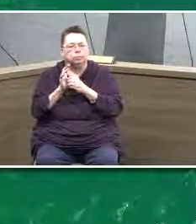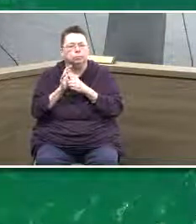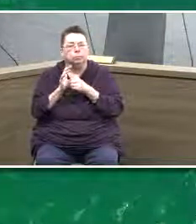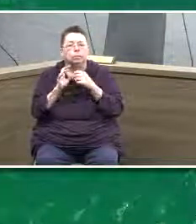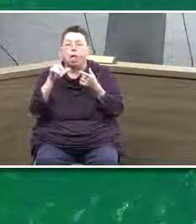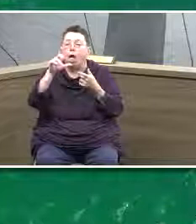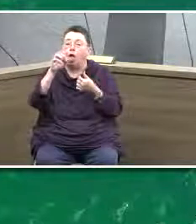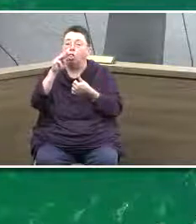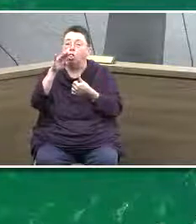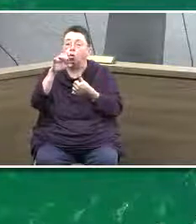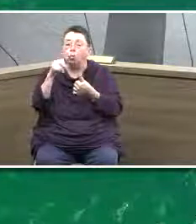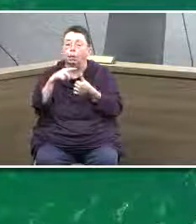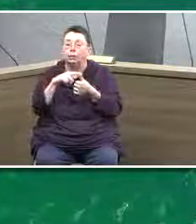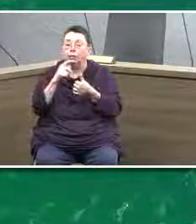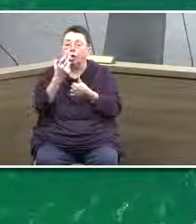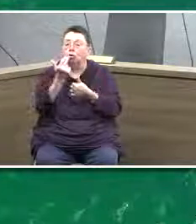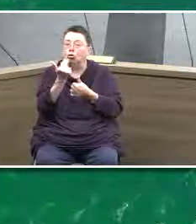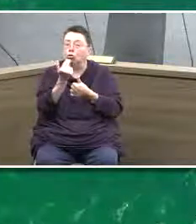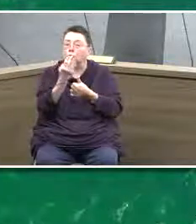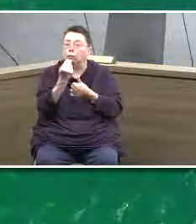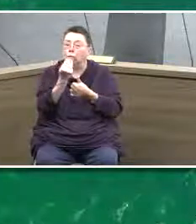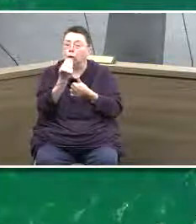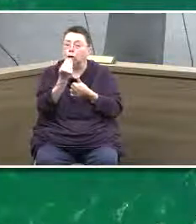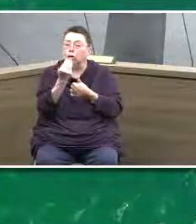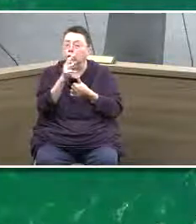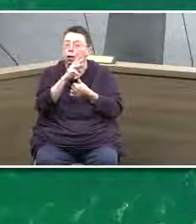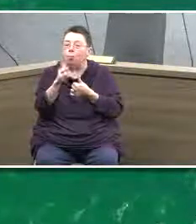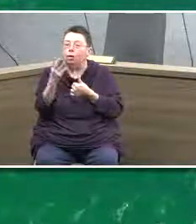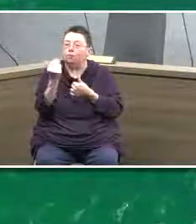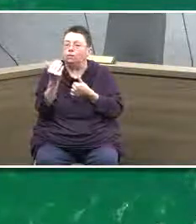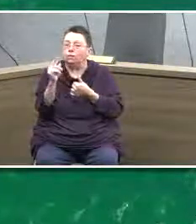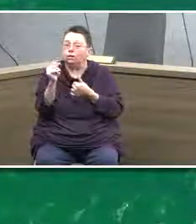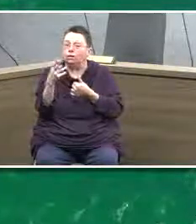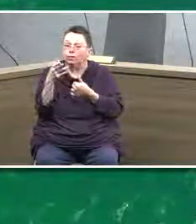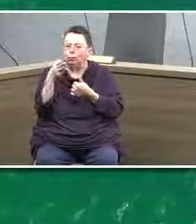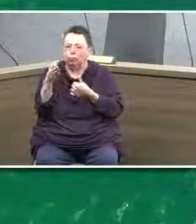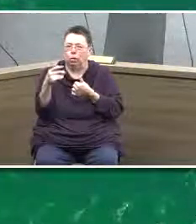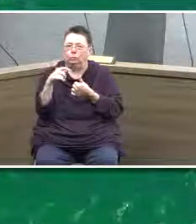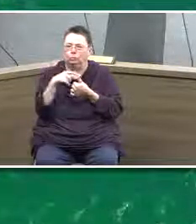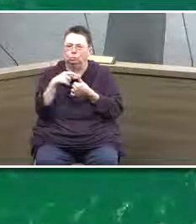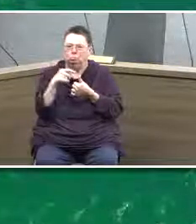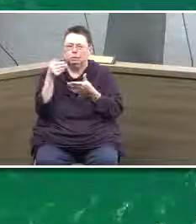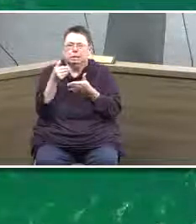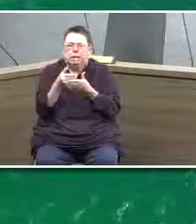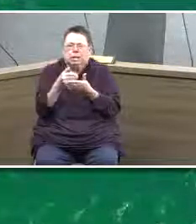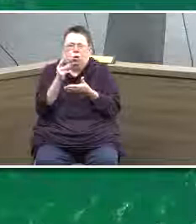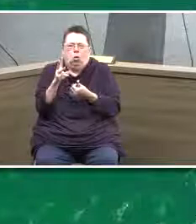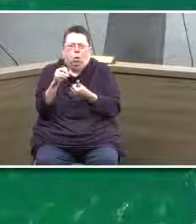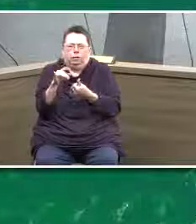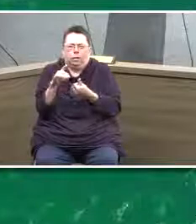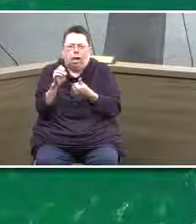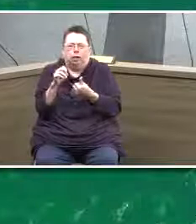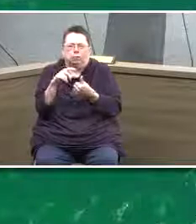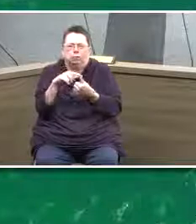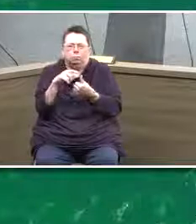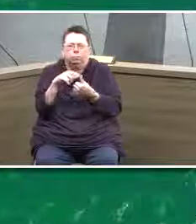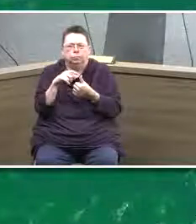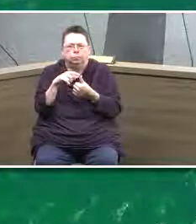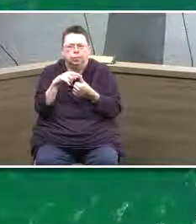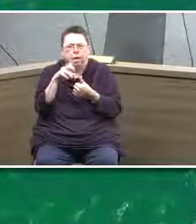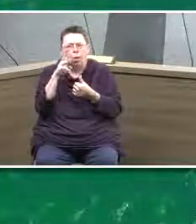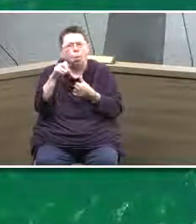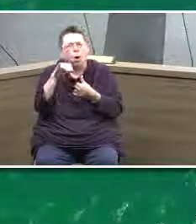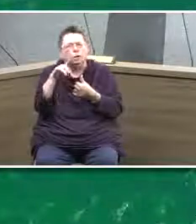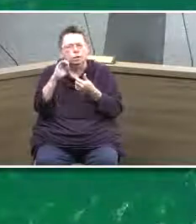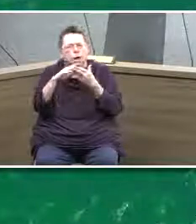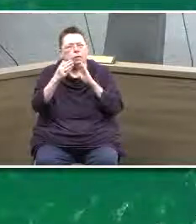Loomis Courts is located at 1314 West 15th Street on the Near West Side, in the Near West Side